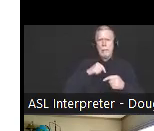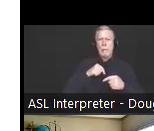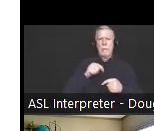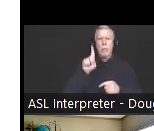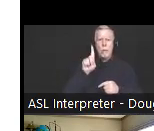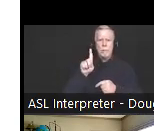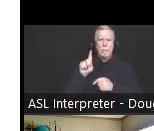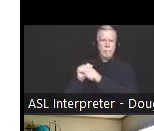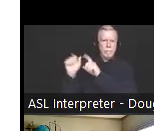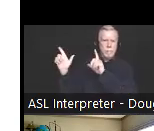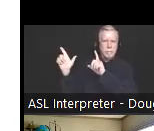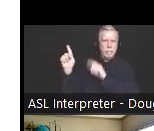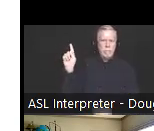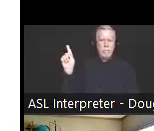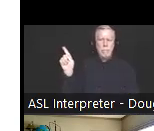So